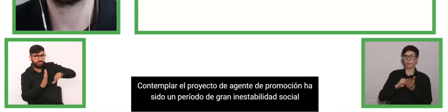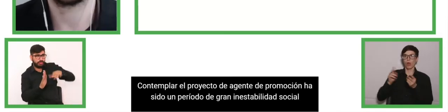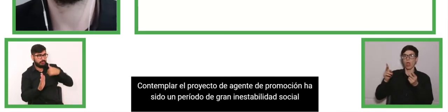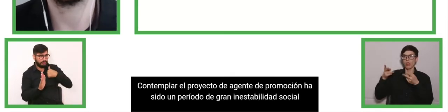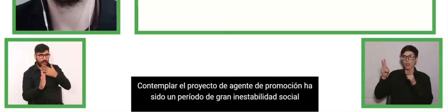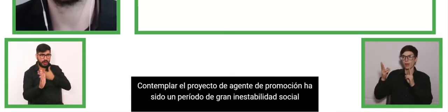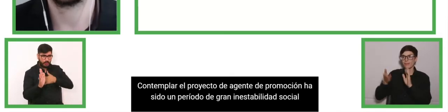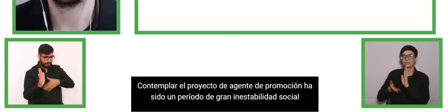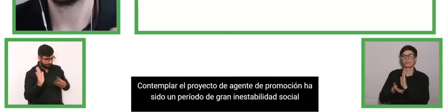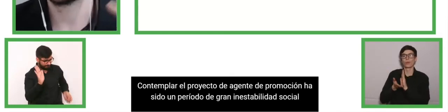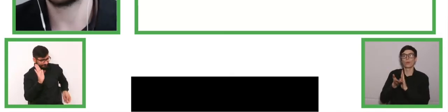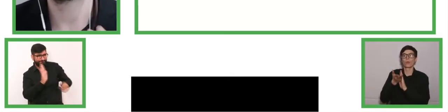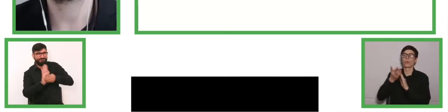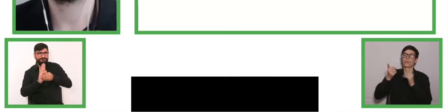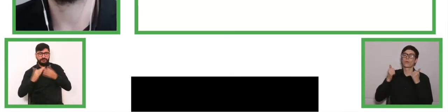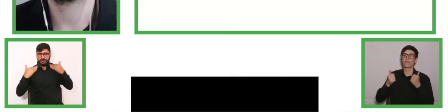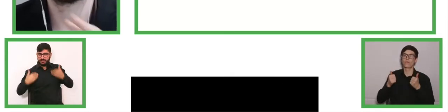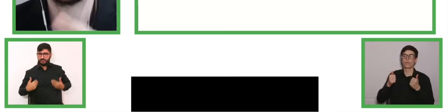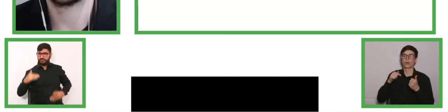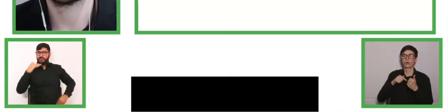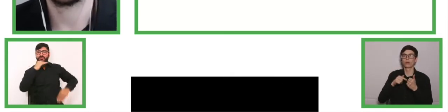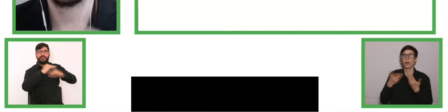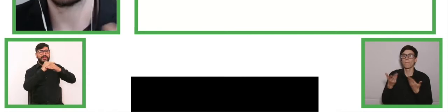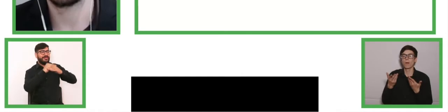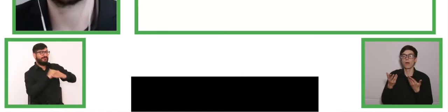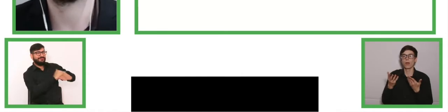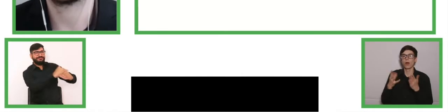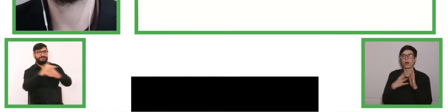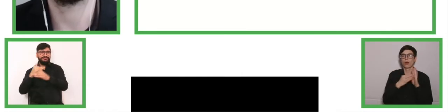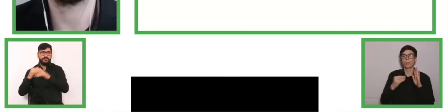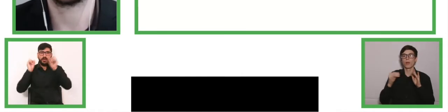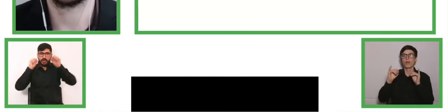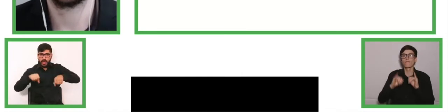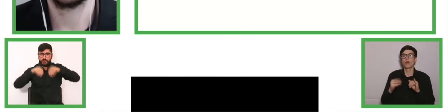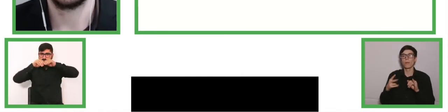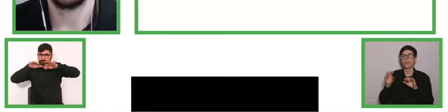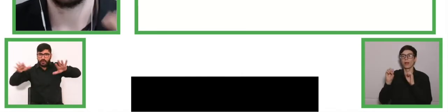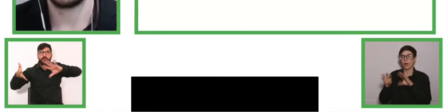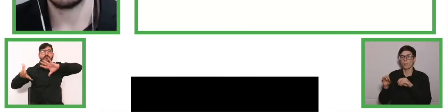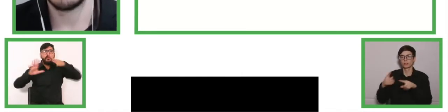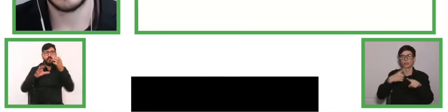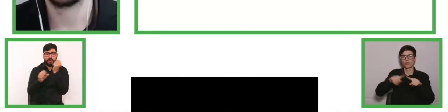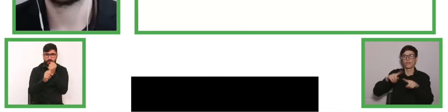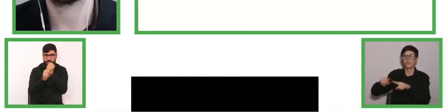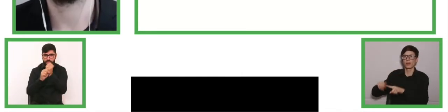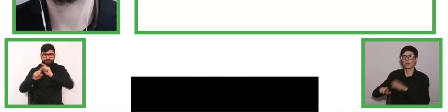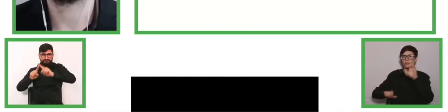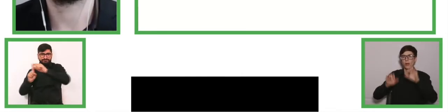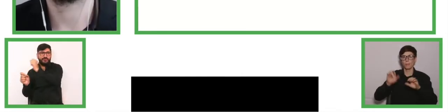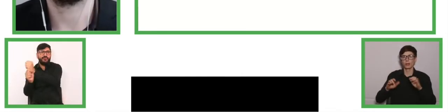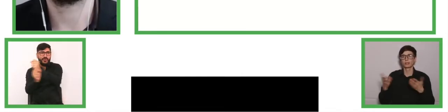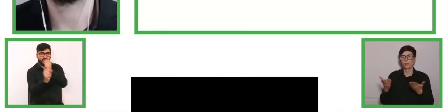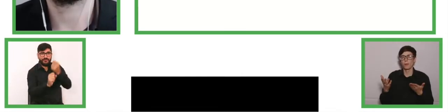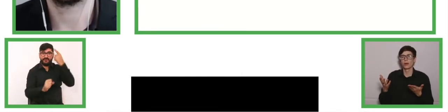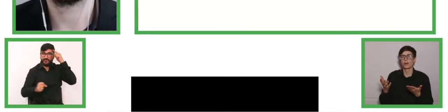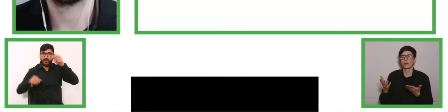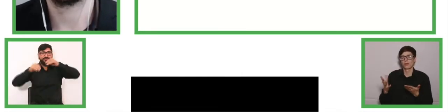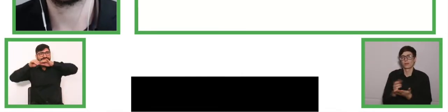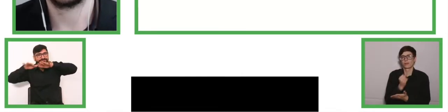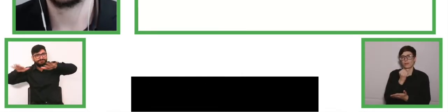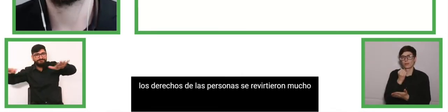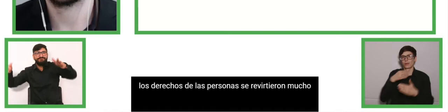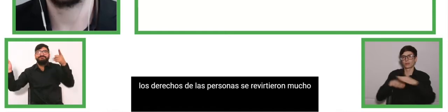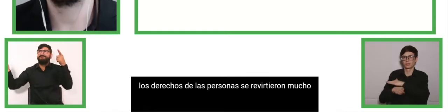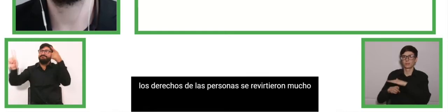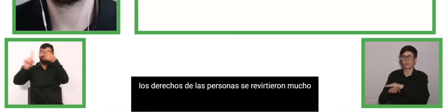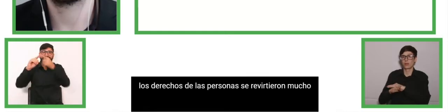multiple companies, especially now that it's online with full accessibility. We are very excited about the new possibilities